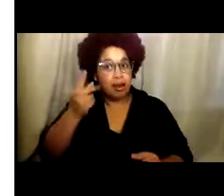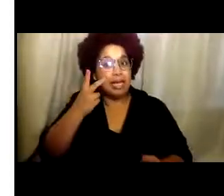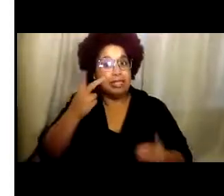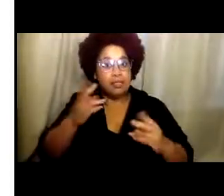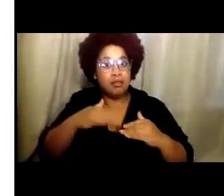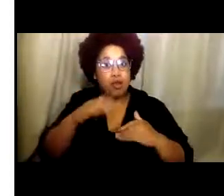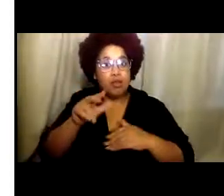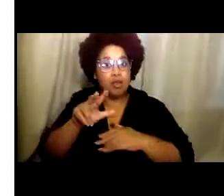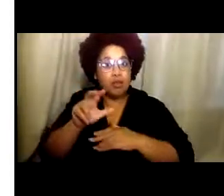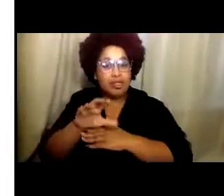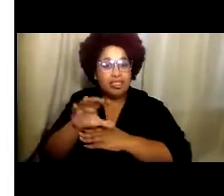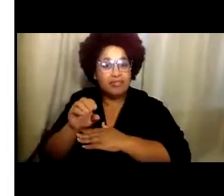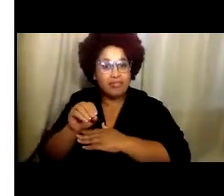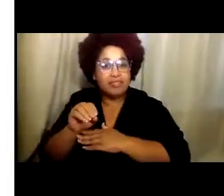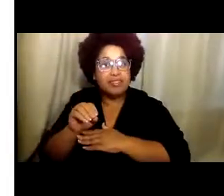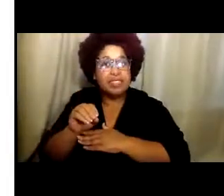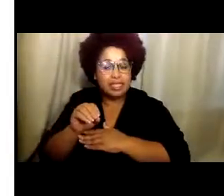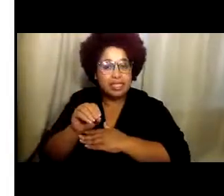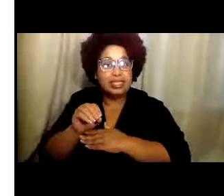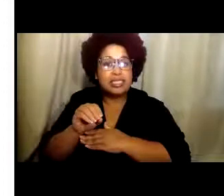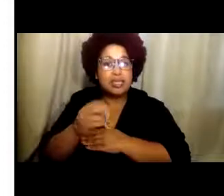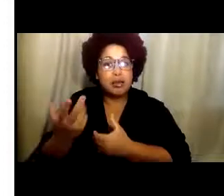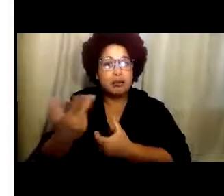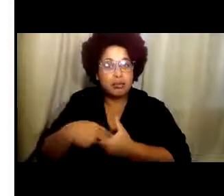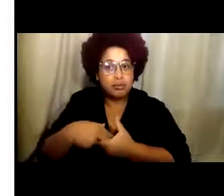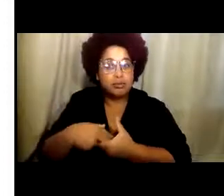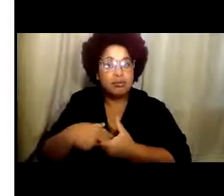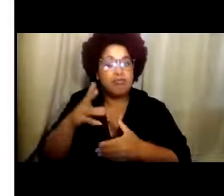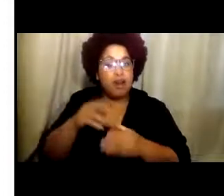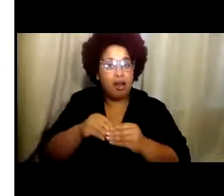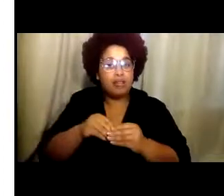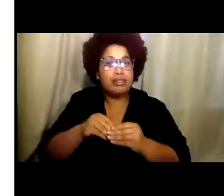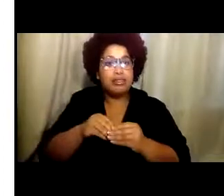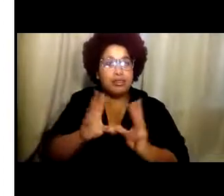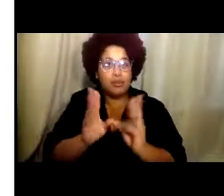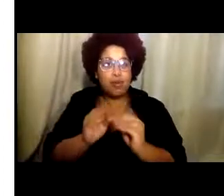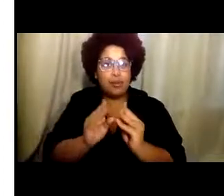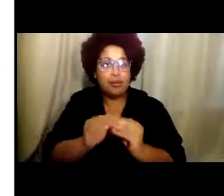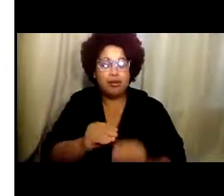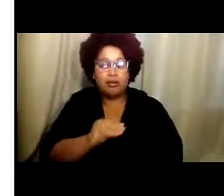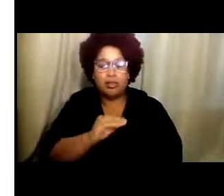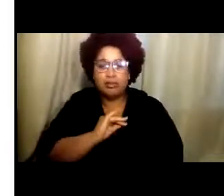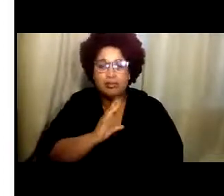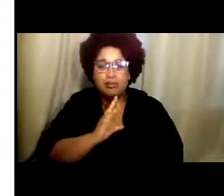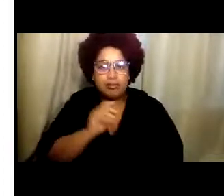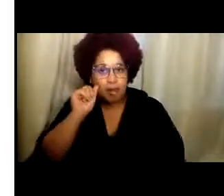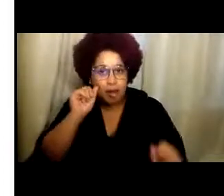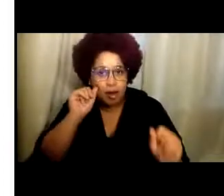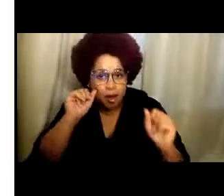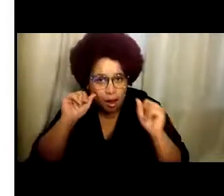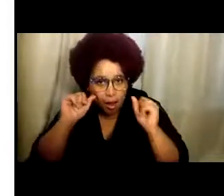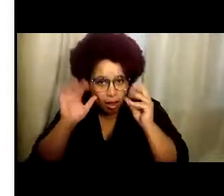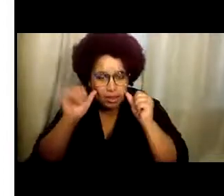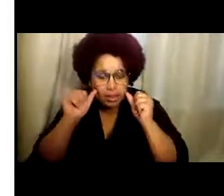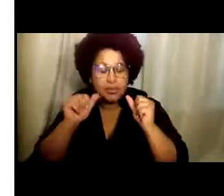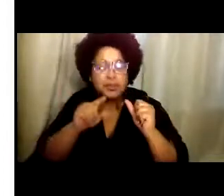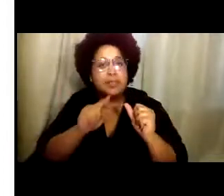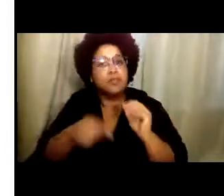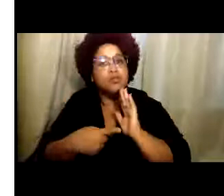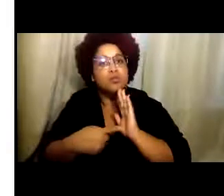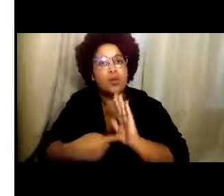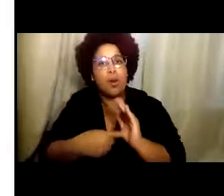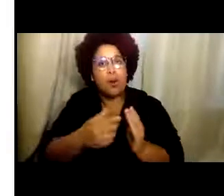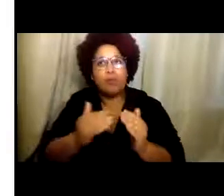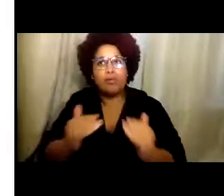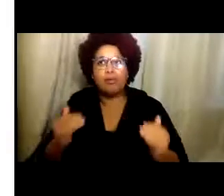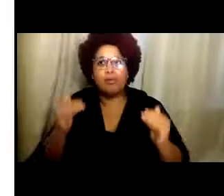over 350 participants in the webinar, which is really awesome and a testament to the level of interest